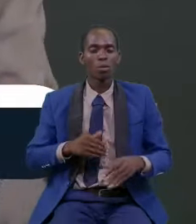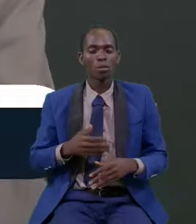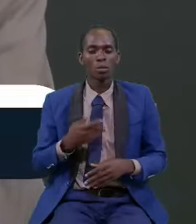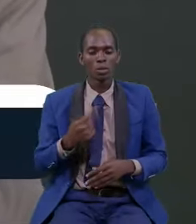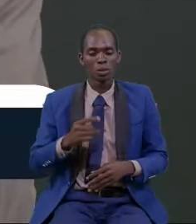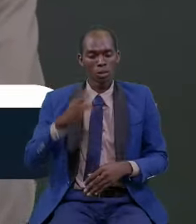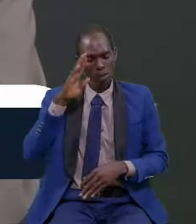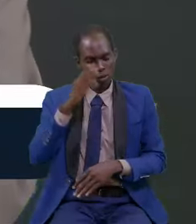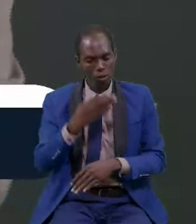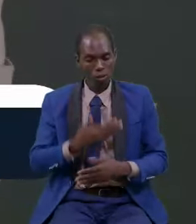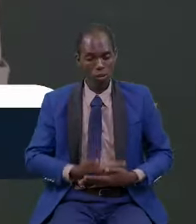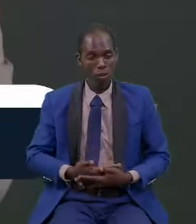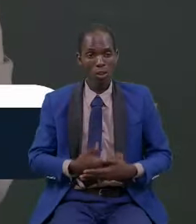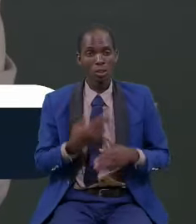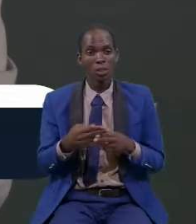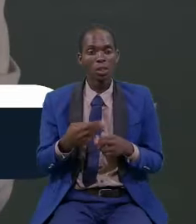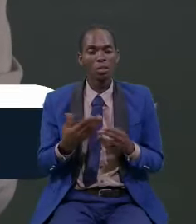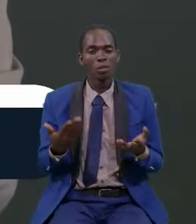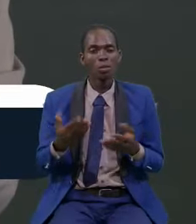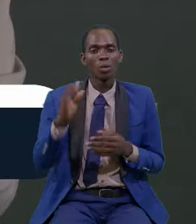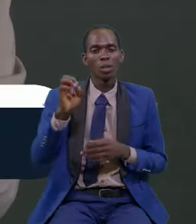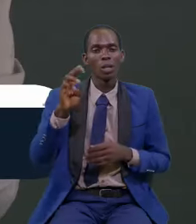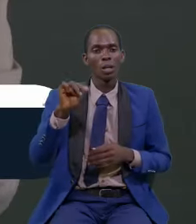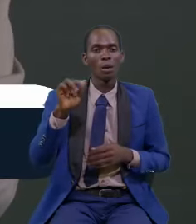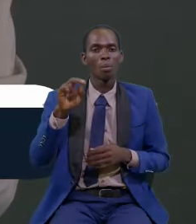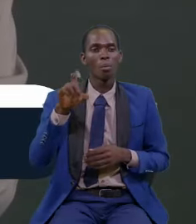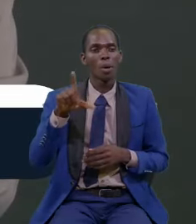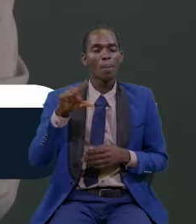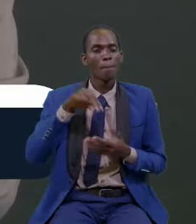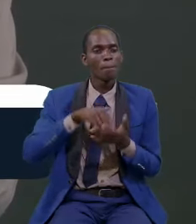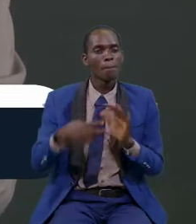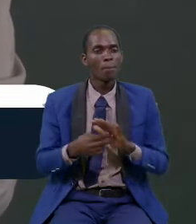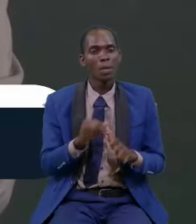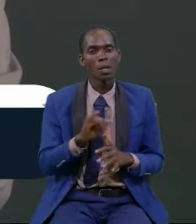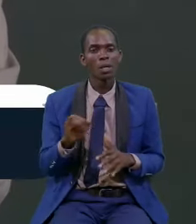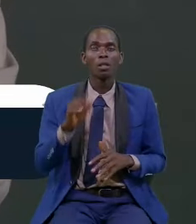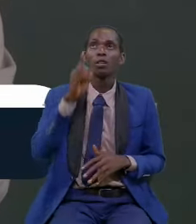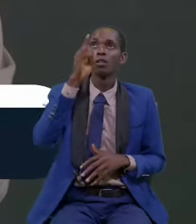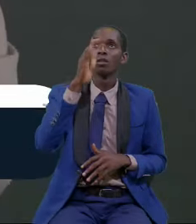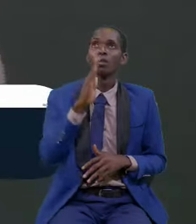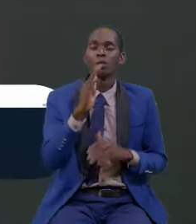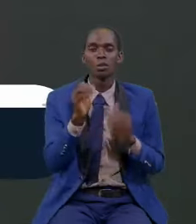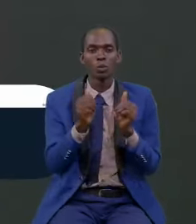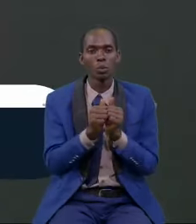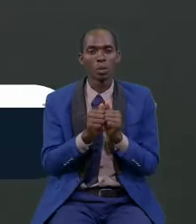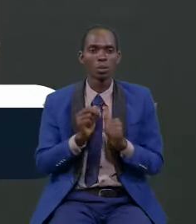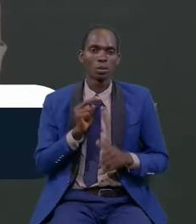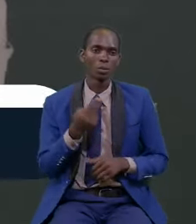which being interpreted is God with us.